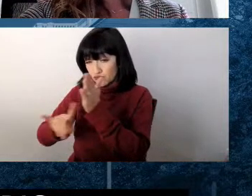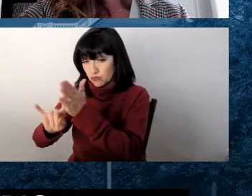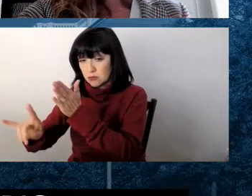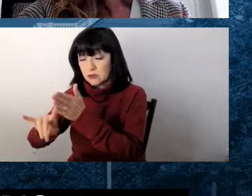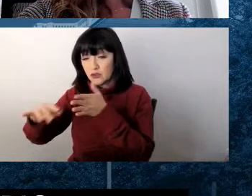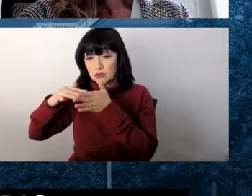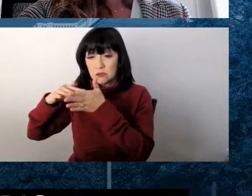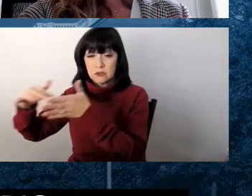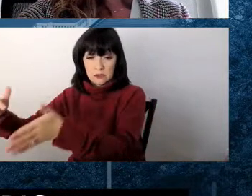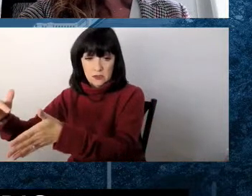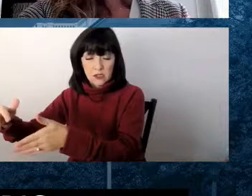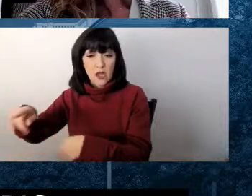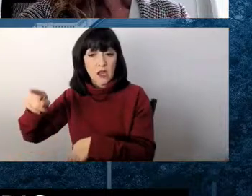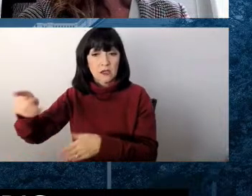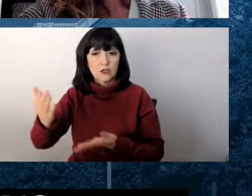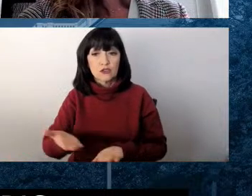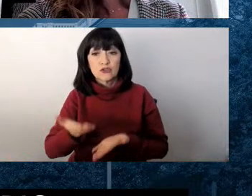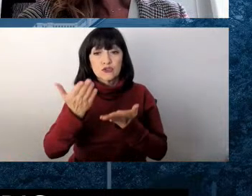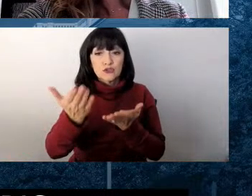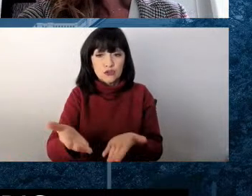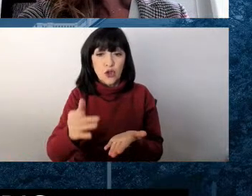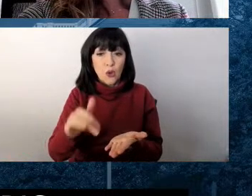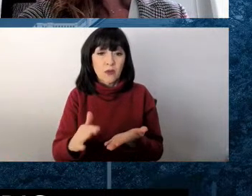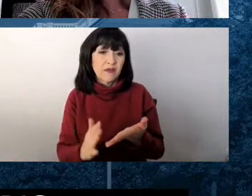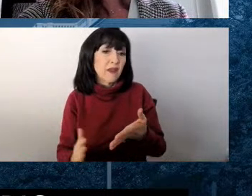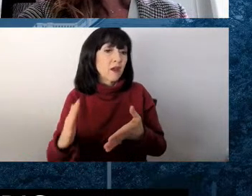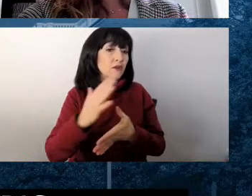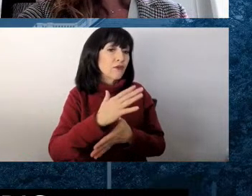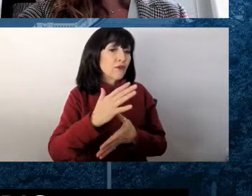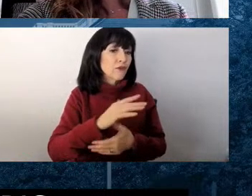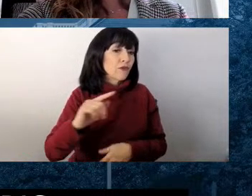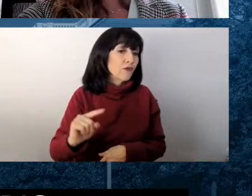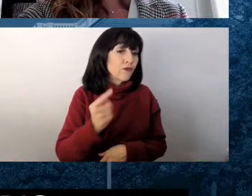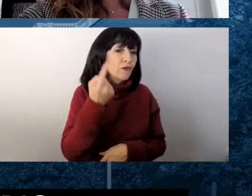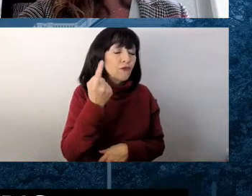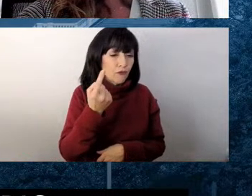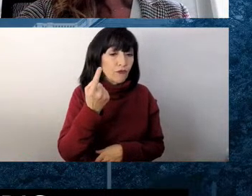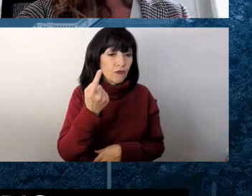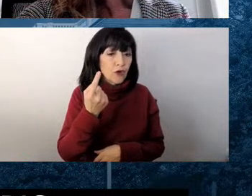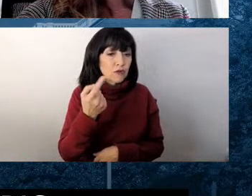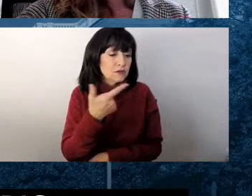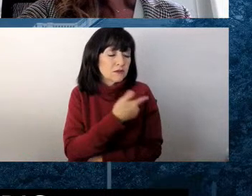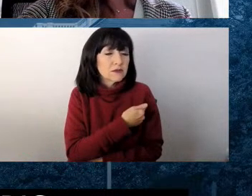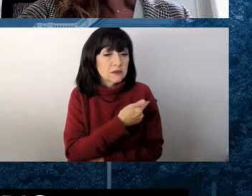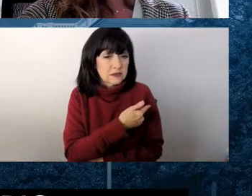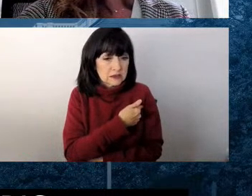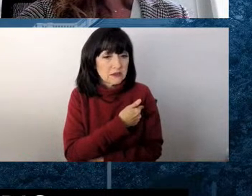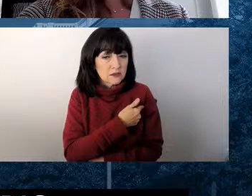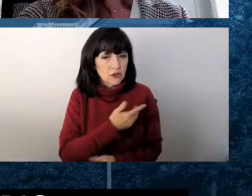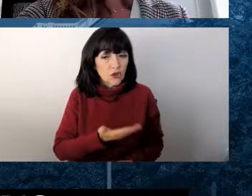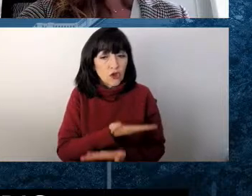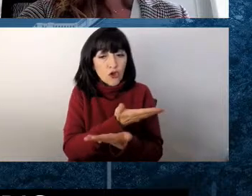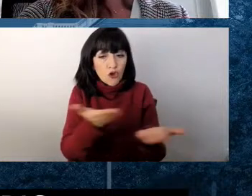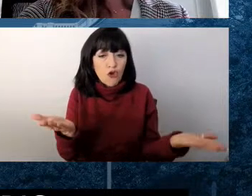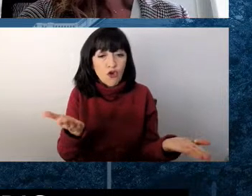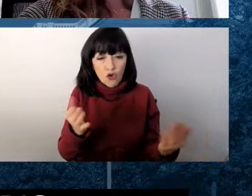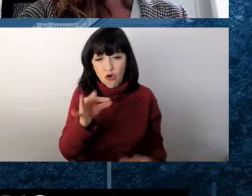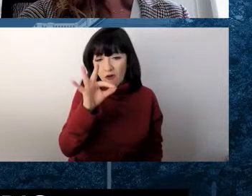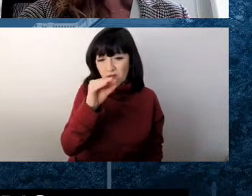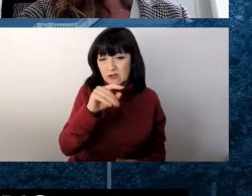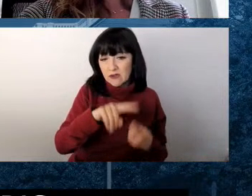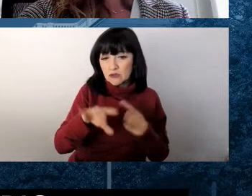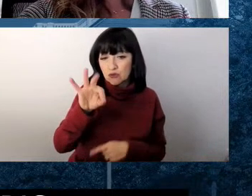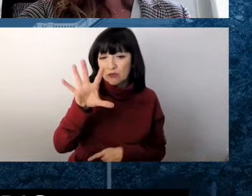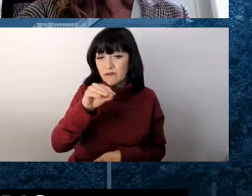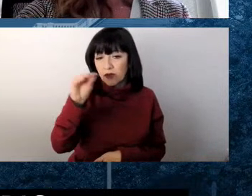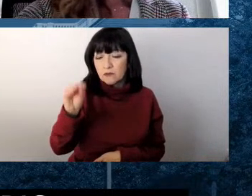vaccine series, it does lead to a relative effectiveness of about 90 to 95% against serious illness